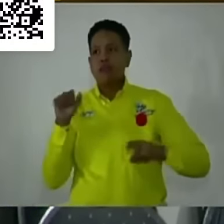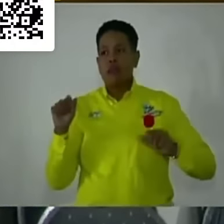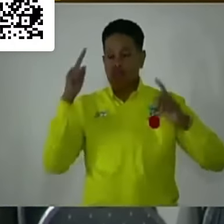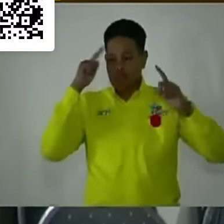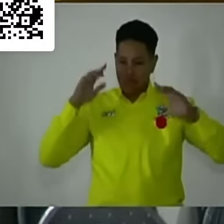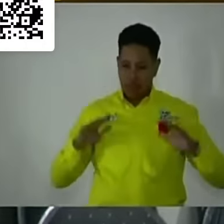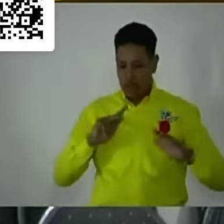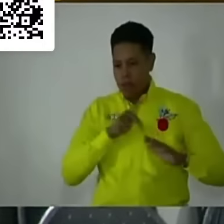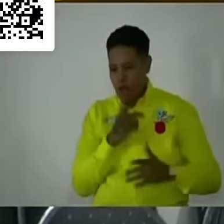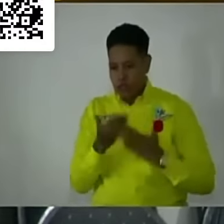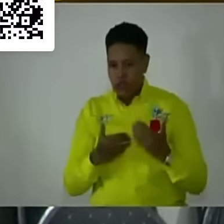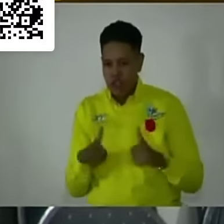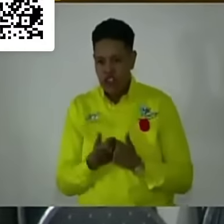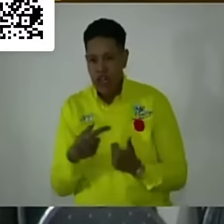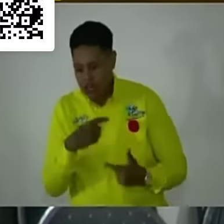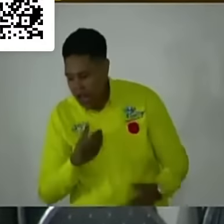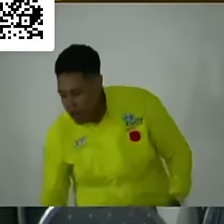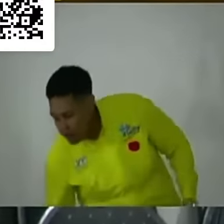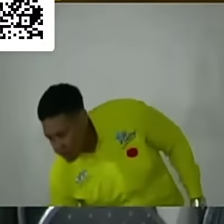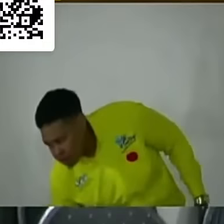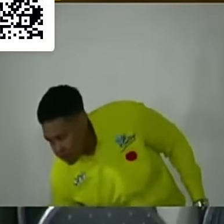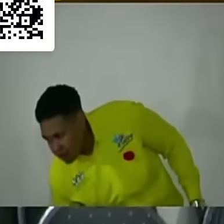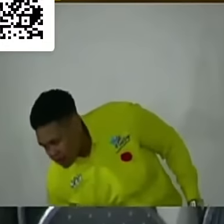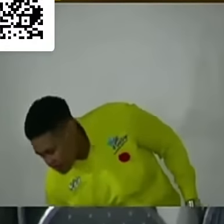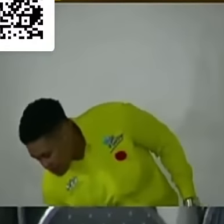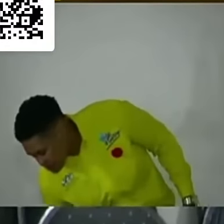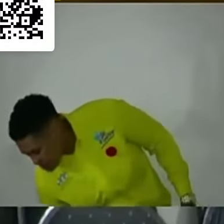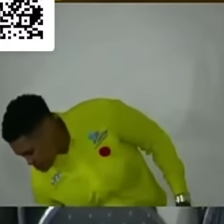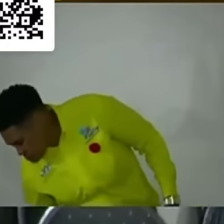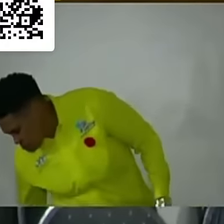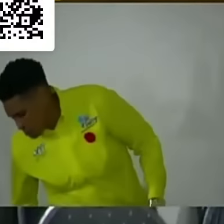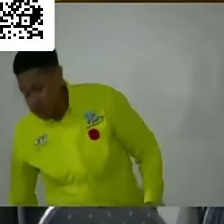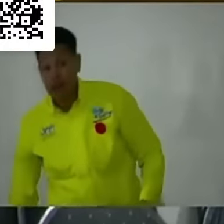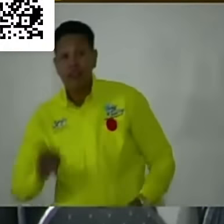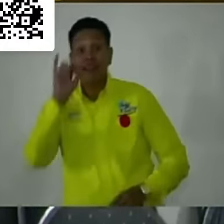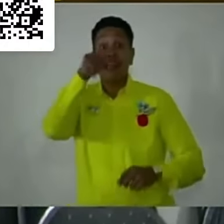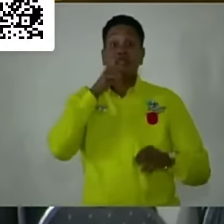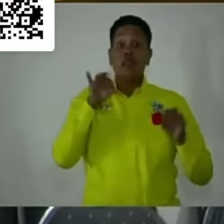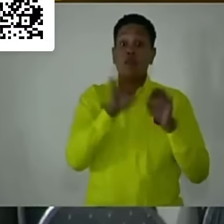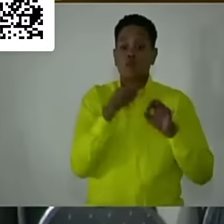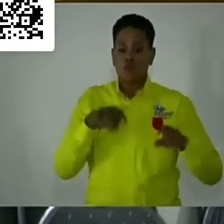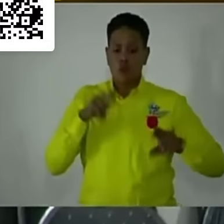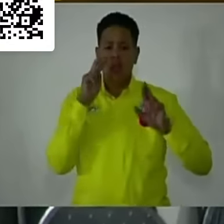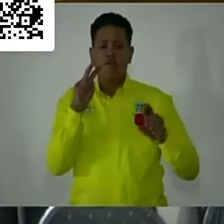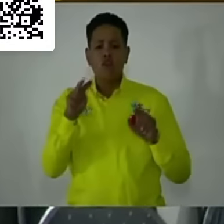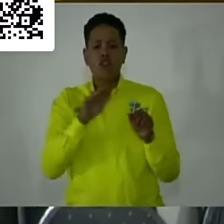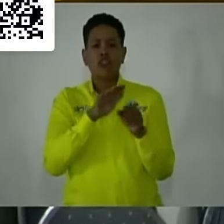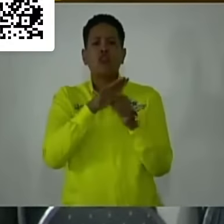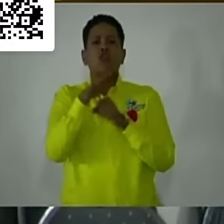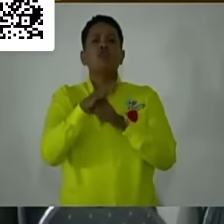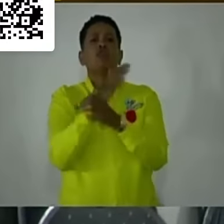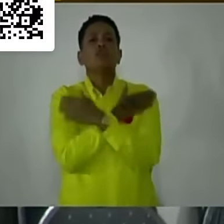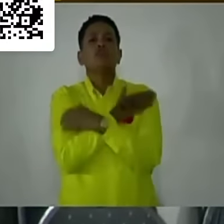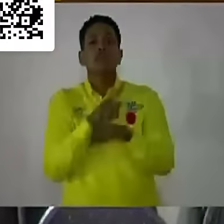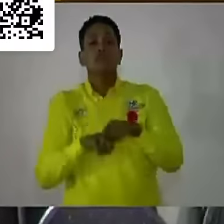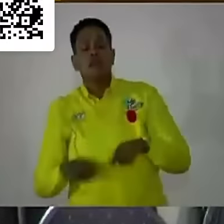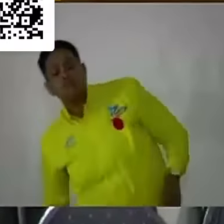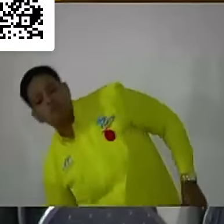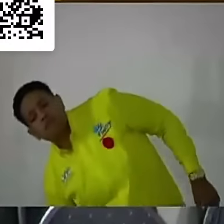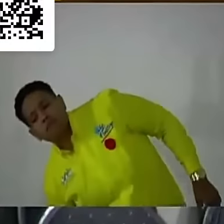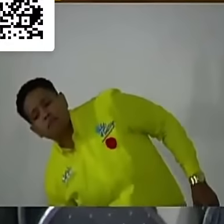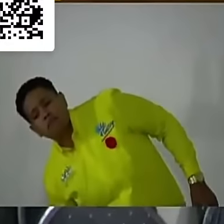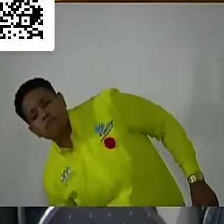the personal challenges that they have. And that's very important. And we are enforcing sufficient rest periods and providing